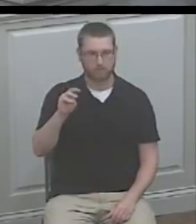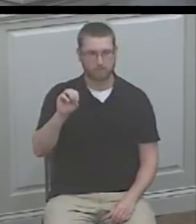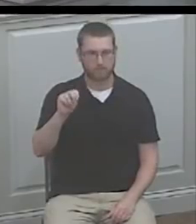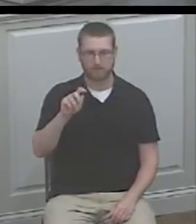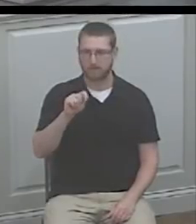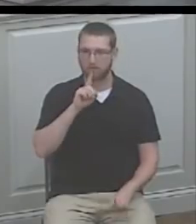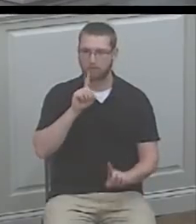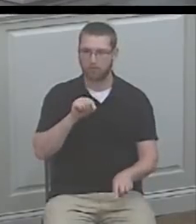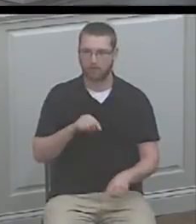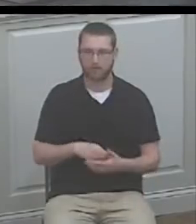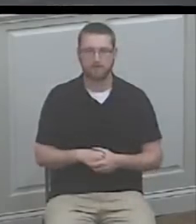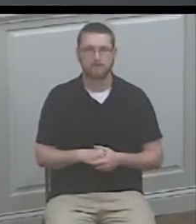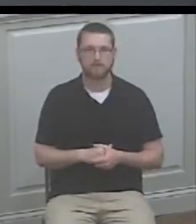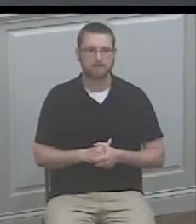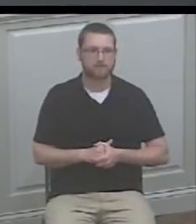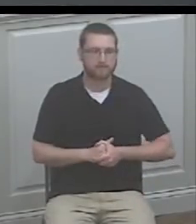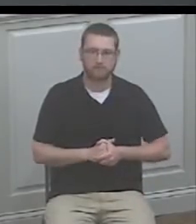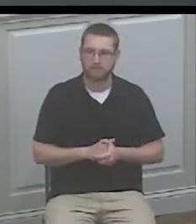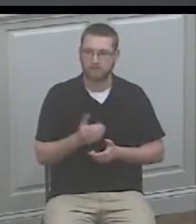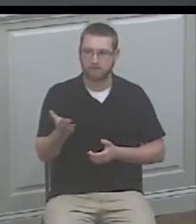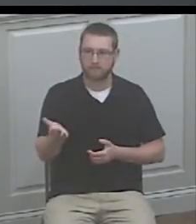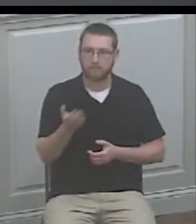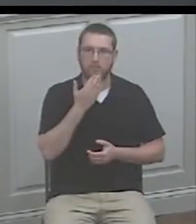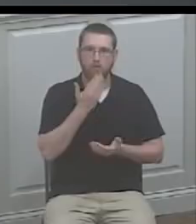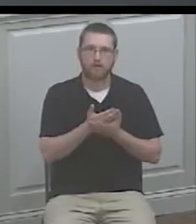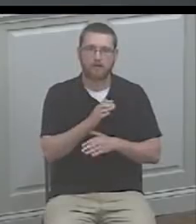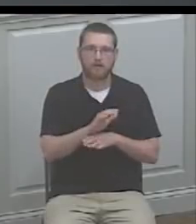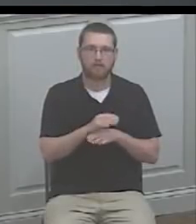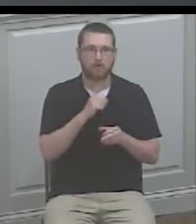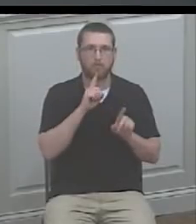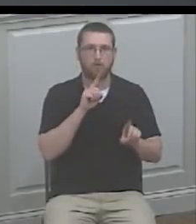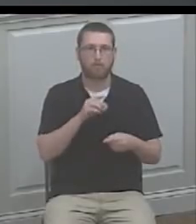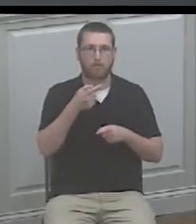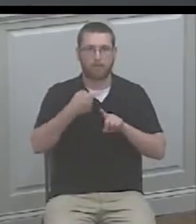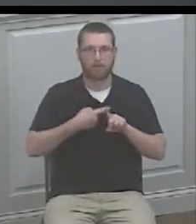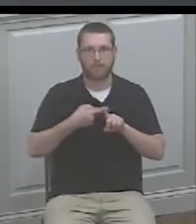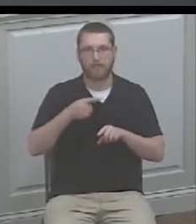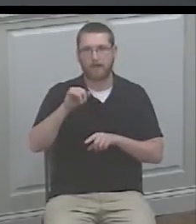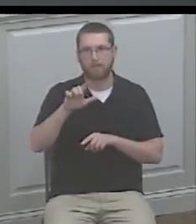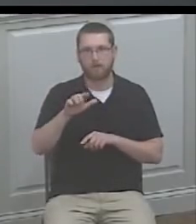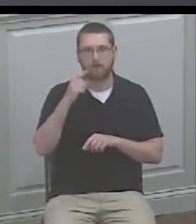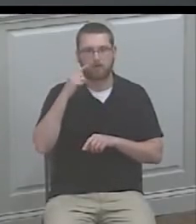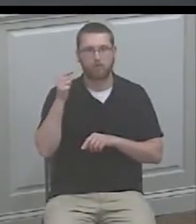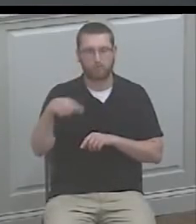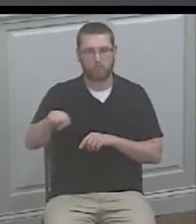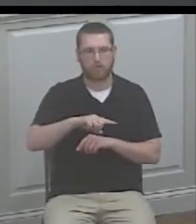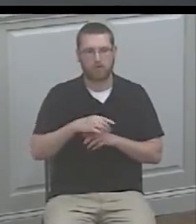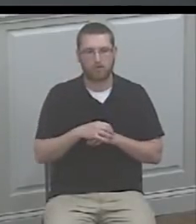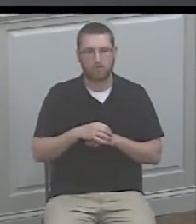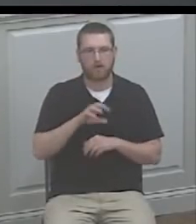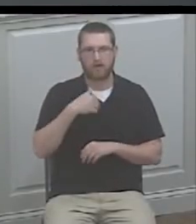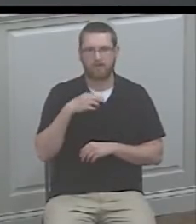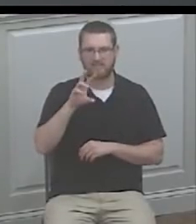Good evening, excuse me. Good evening, Mayor and Commissioners. You have the report for the month of April before you. We had